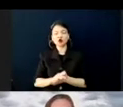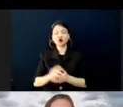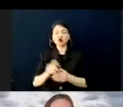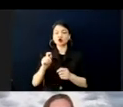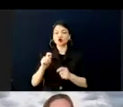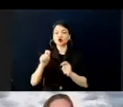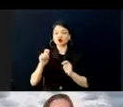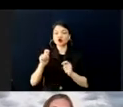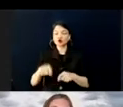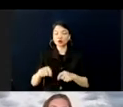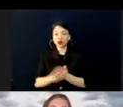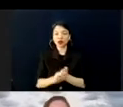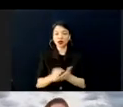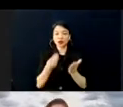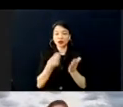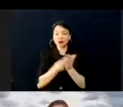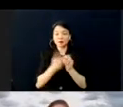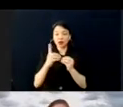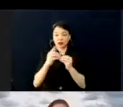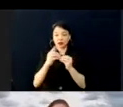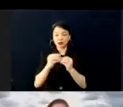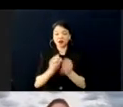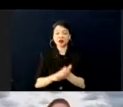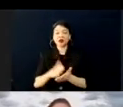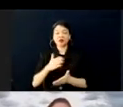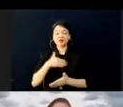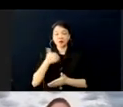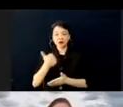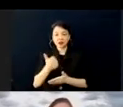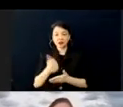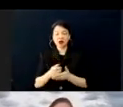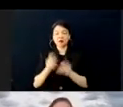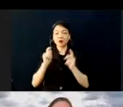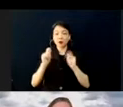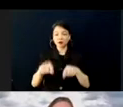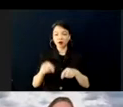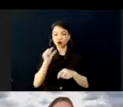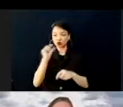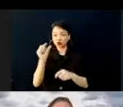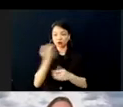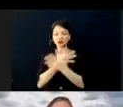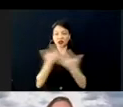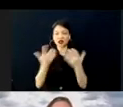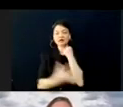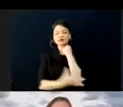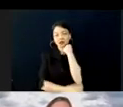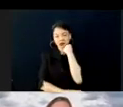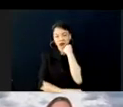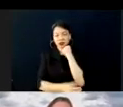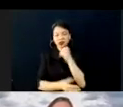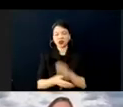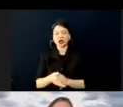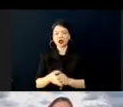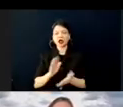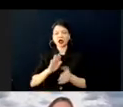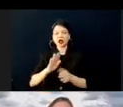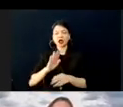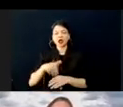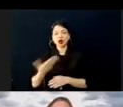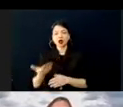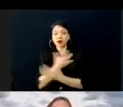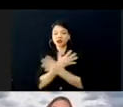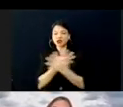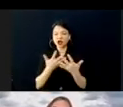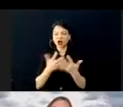the use cases may be different. So it's time for our first breakout room. I think you're going to automatically be sent. And what we want to do is have a conversation about, you know,